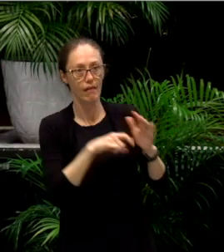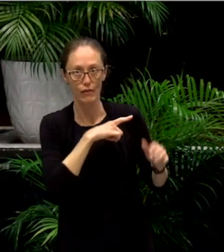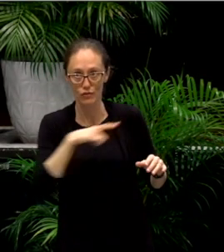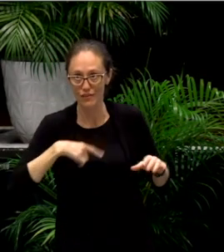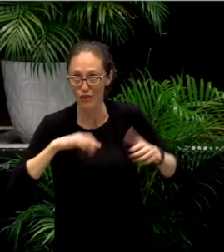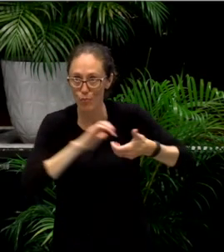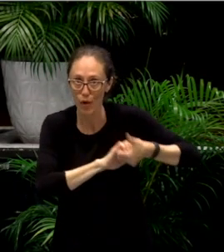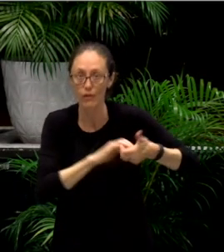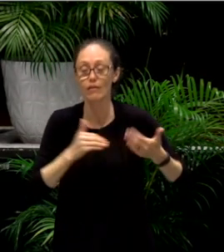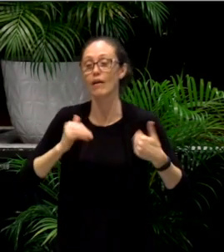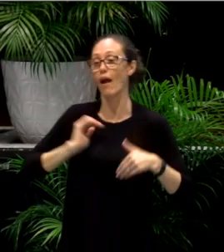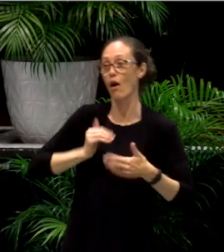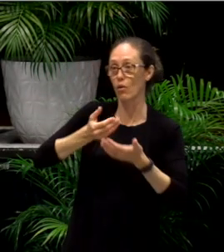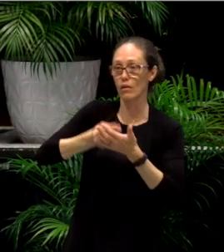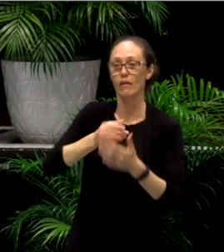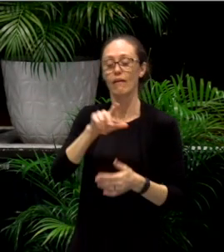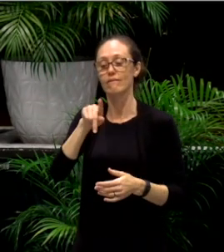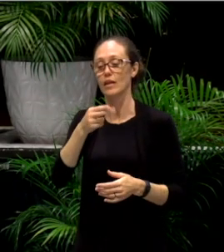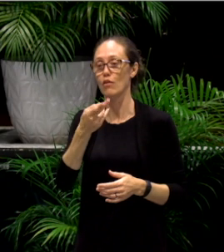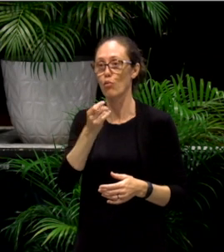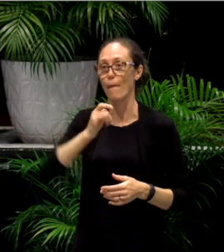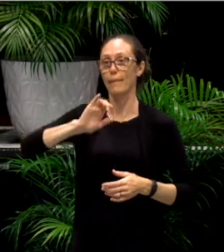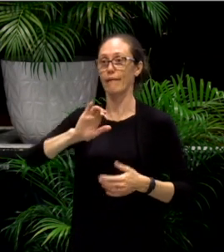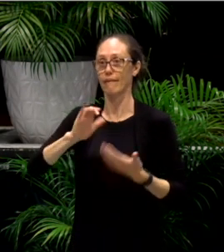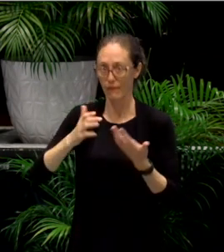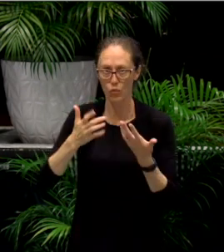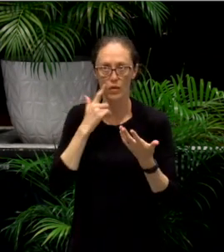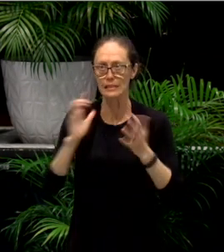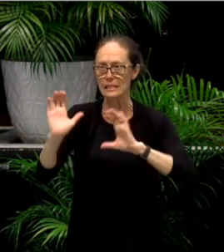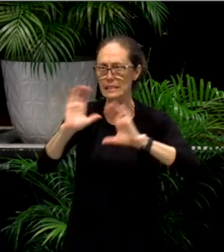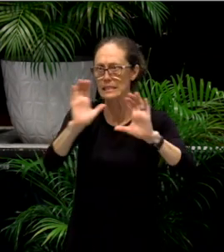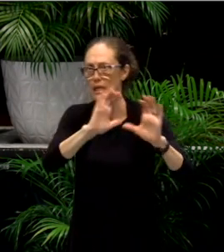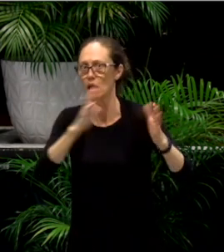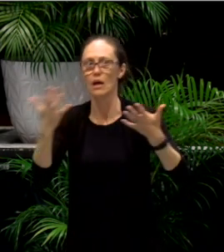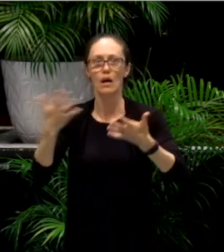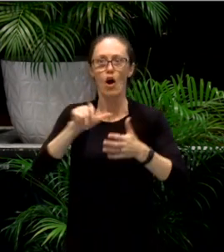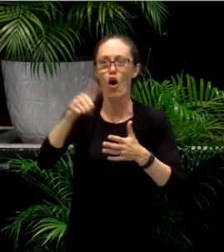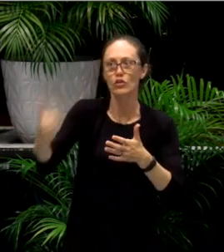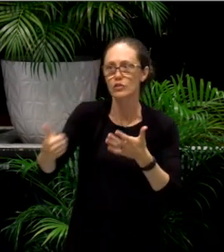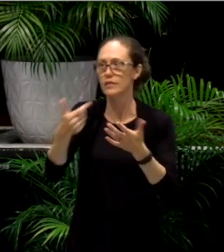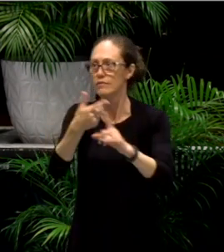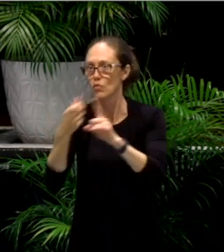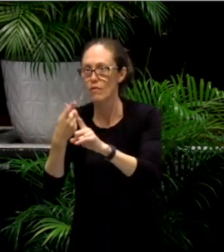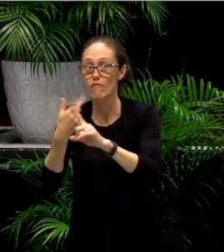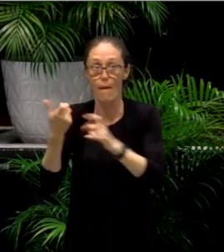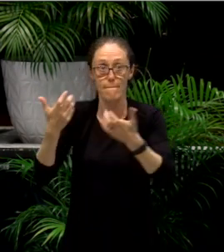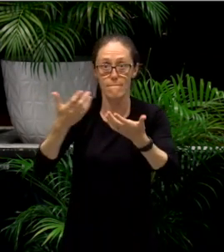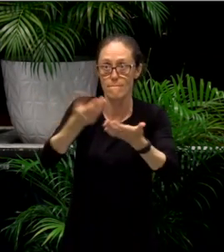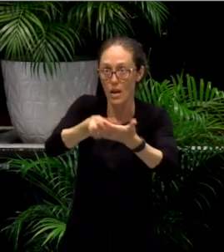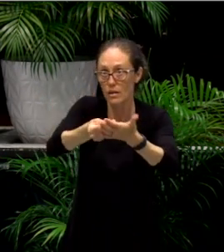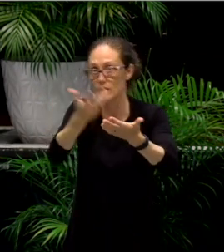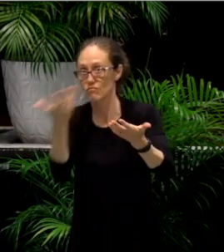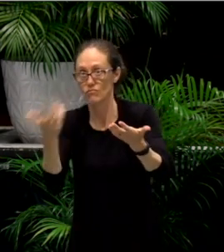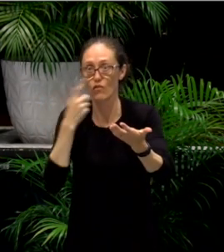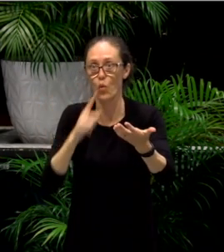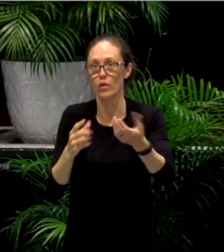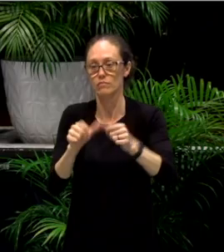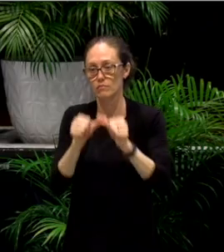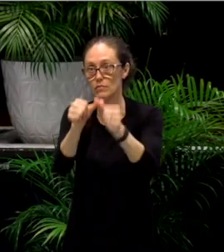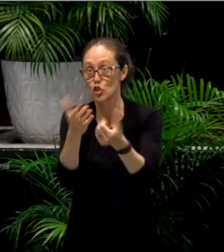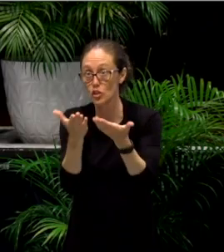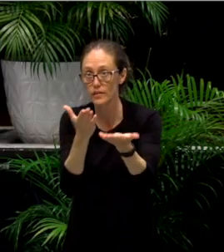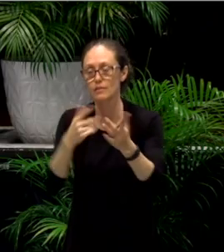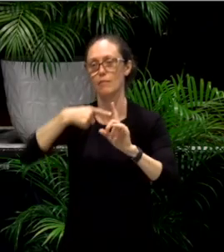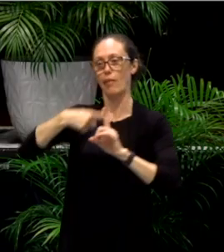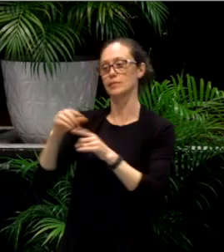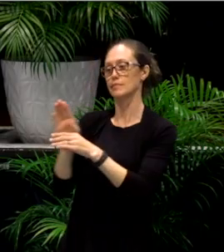our philanthropic community as we look for alternative sources to maintain important services, and members of our business